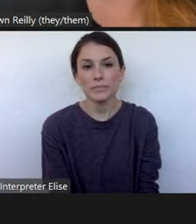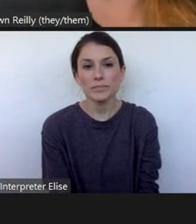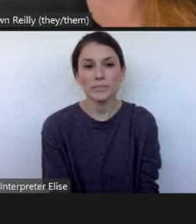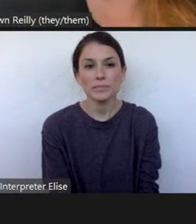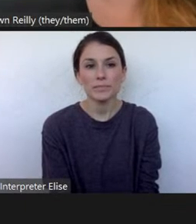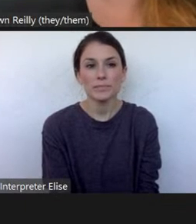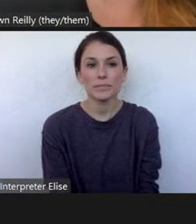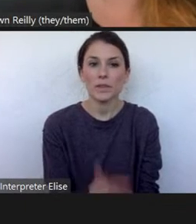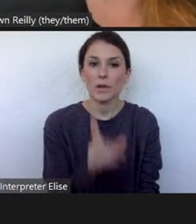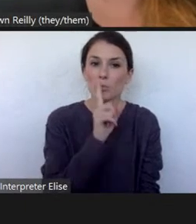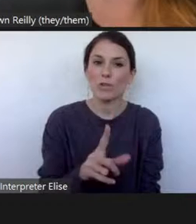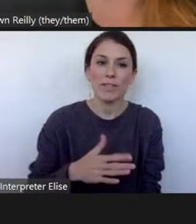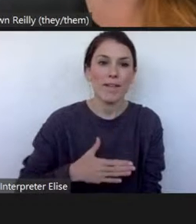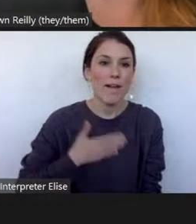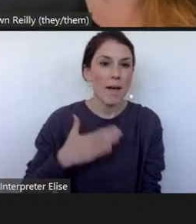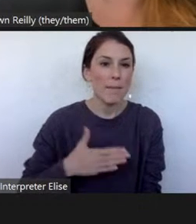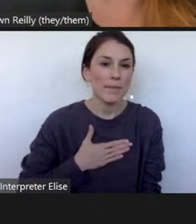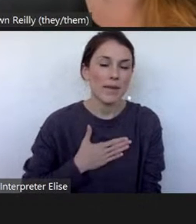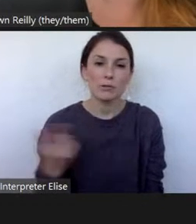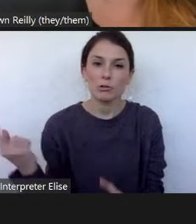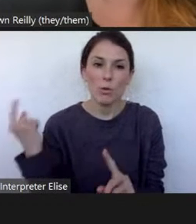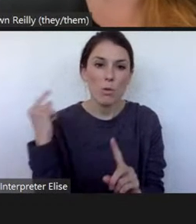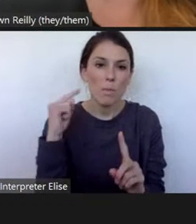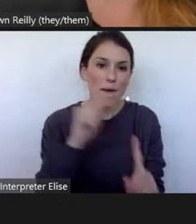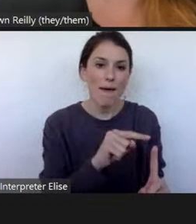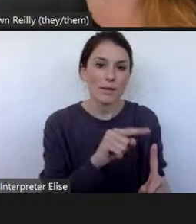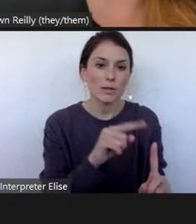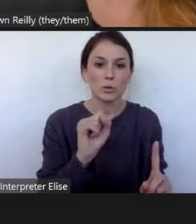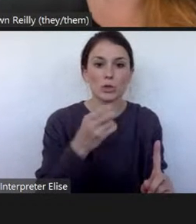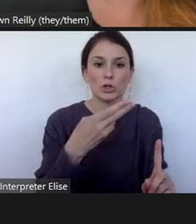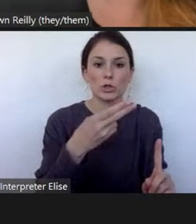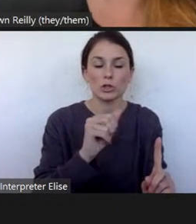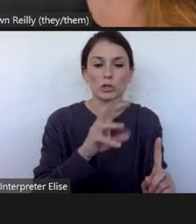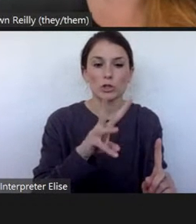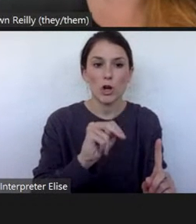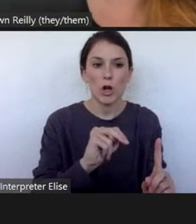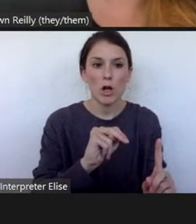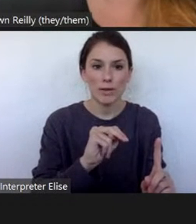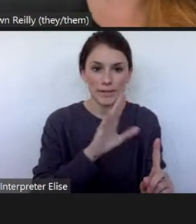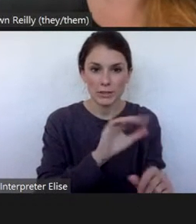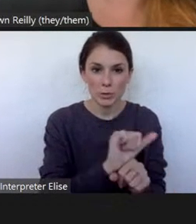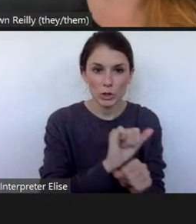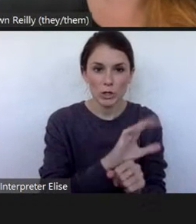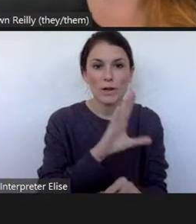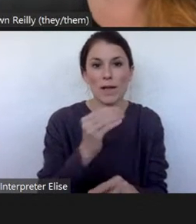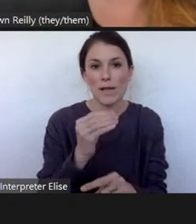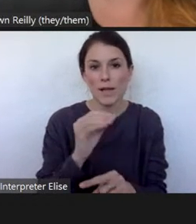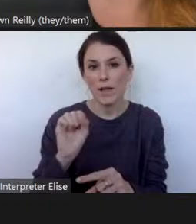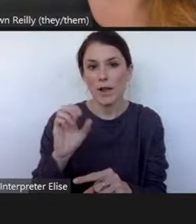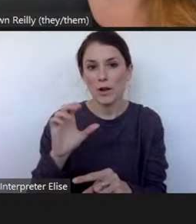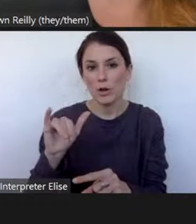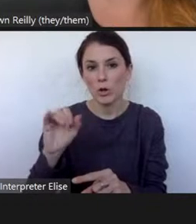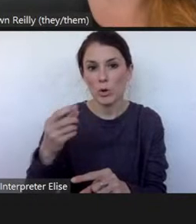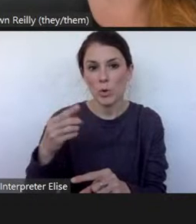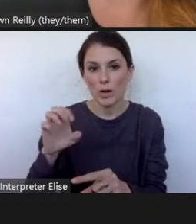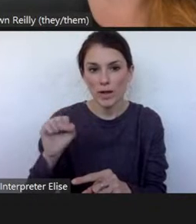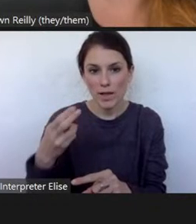Yeah, I'm really happy to go back to Shawn's work and Yogesh's work.